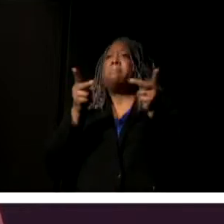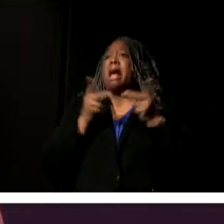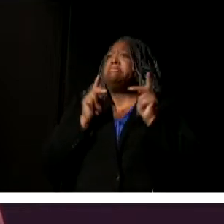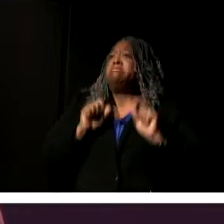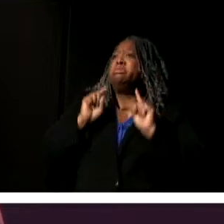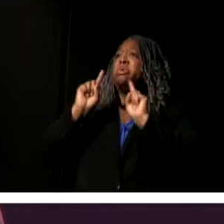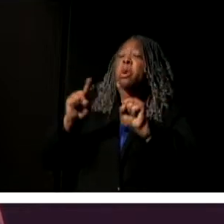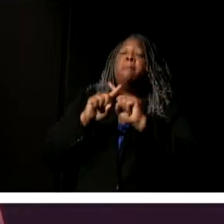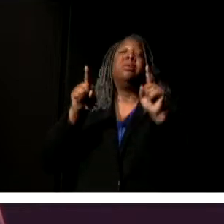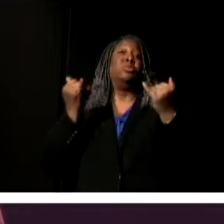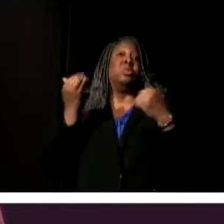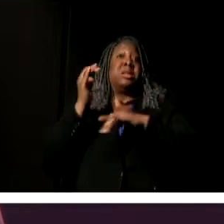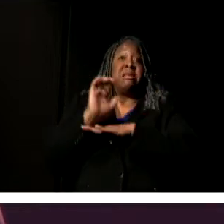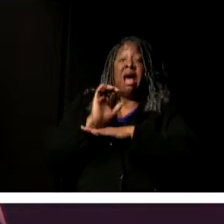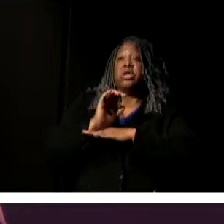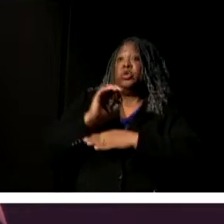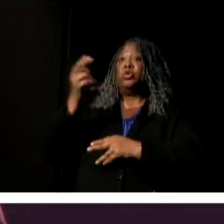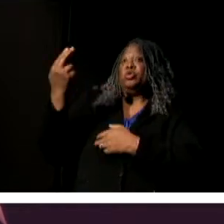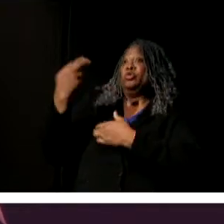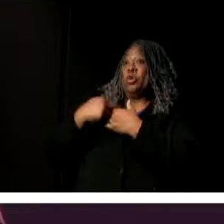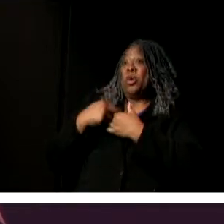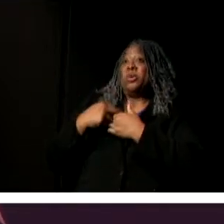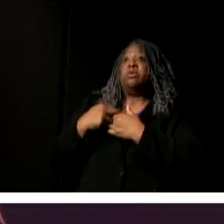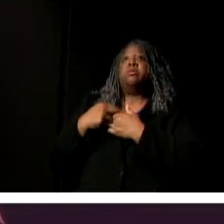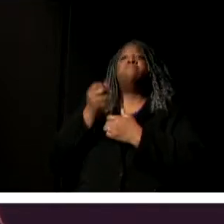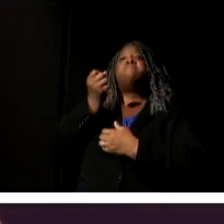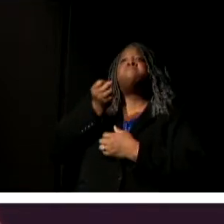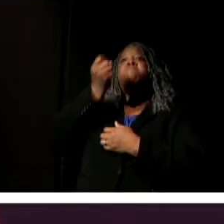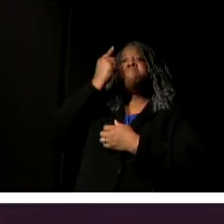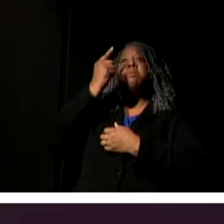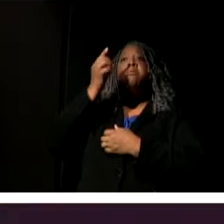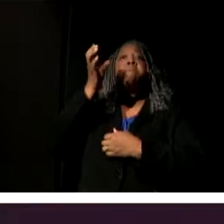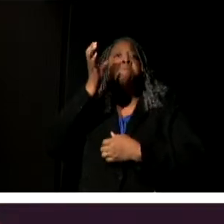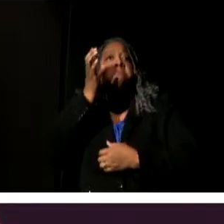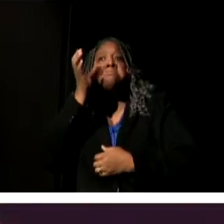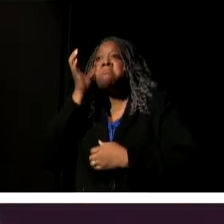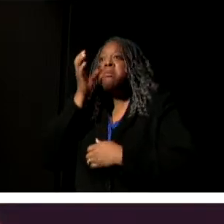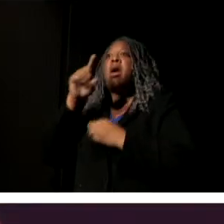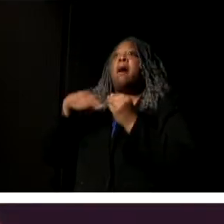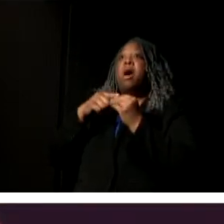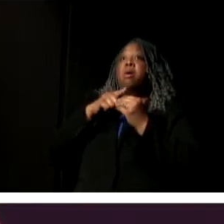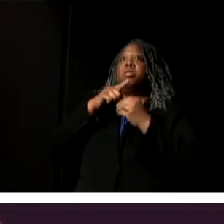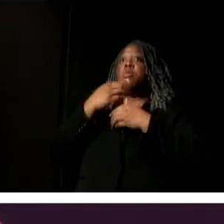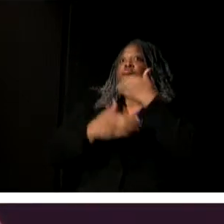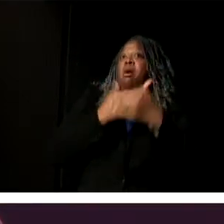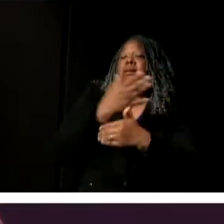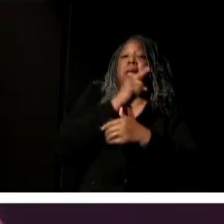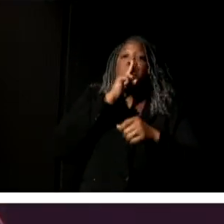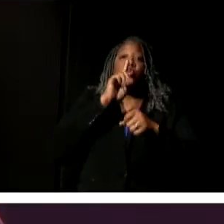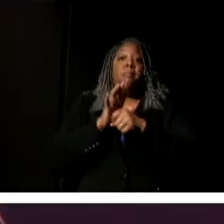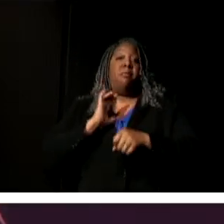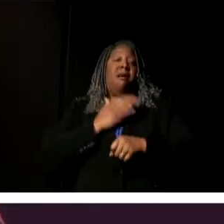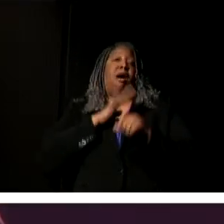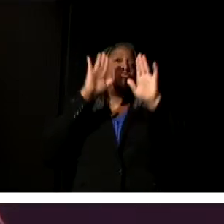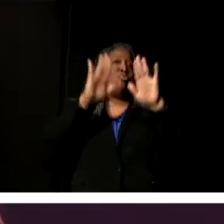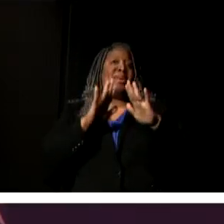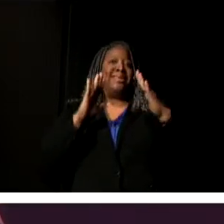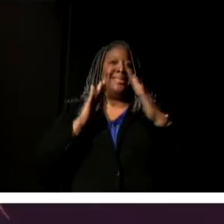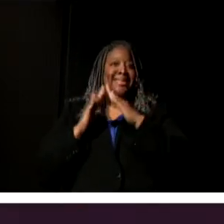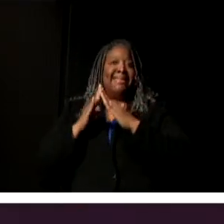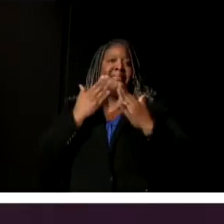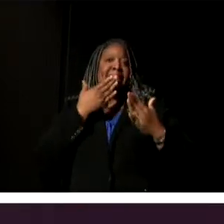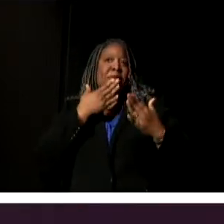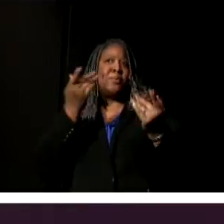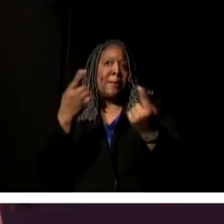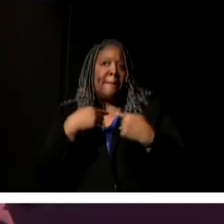decided to join us to hear about the progress and the promise of our great city. Thank you for being here. To